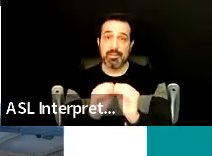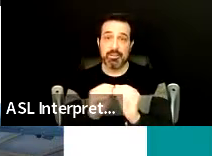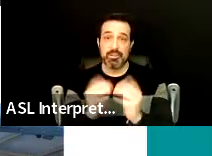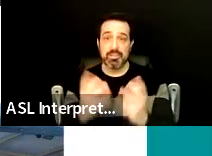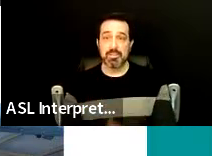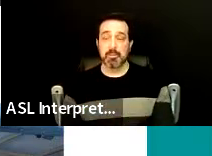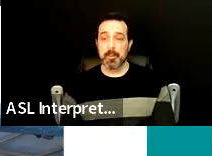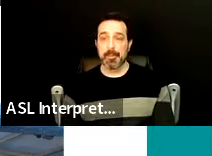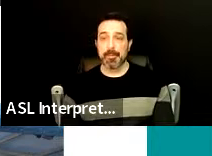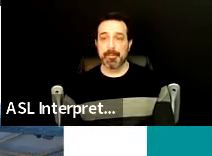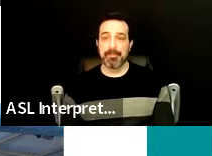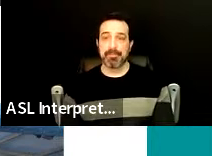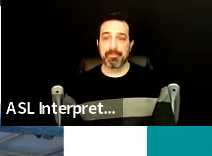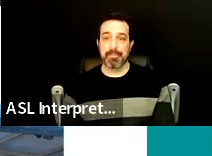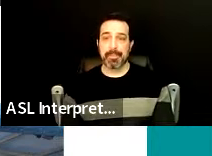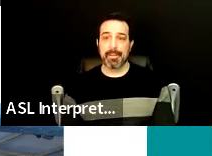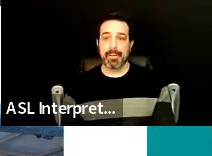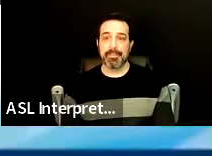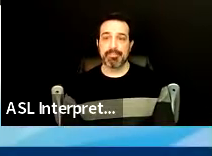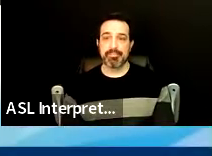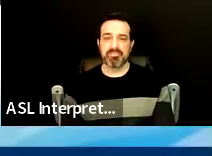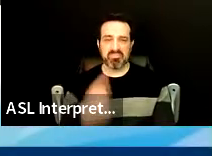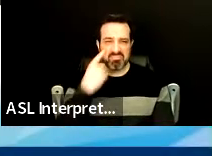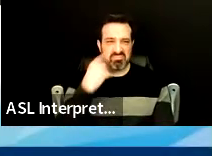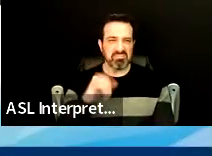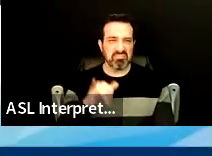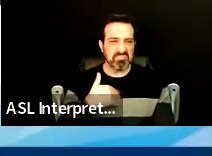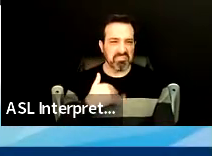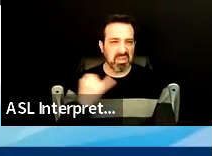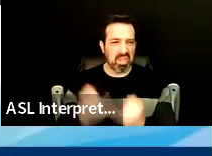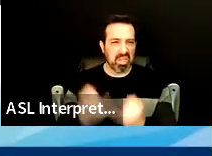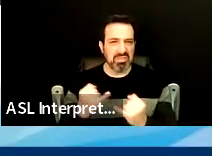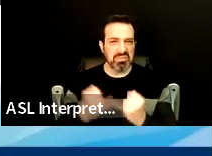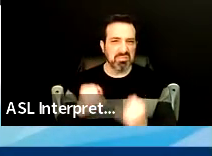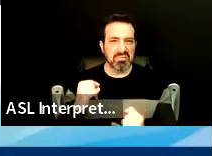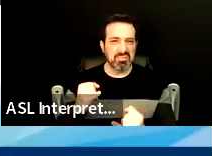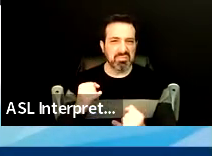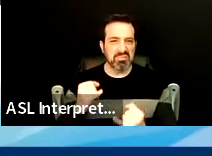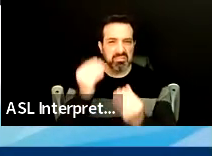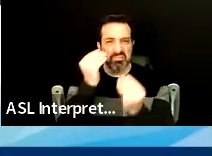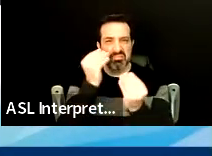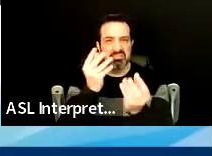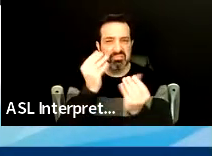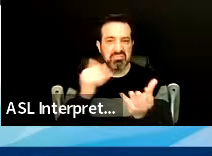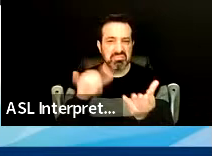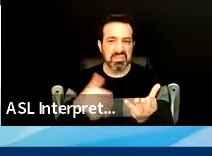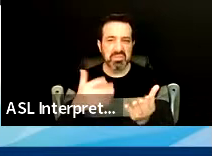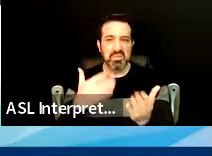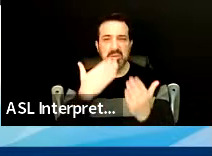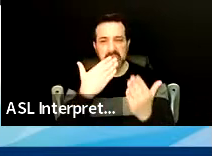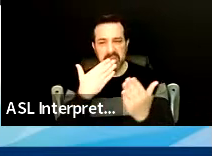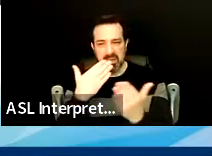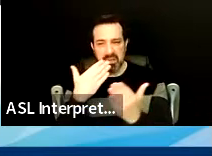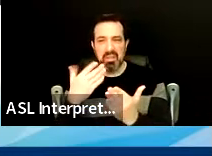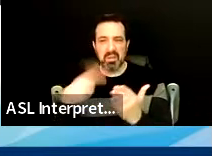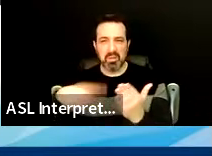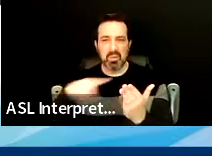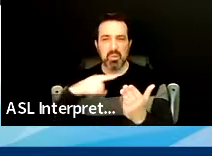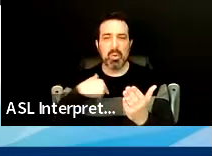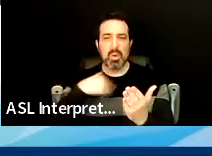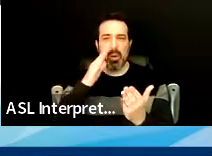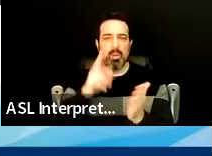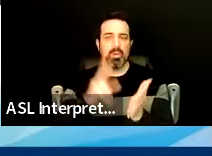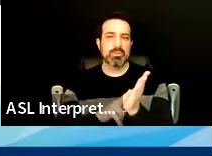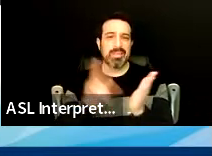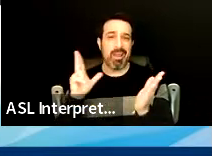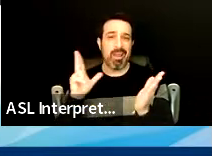So with that, I think that's my last update slide. So thank you guys. And I am going to sign